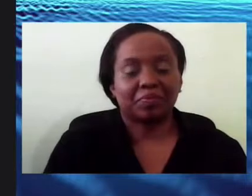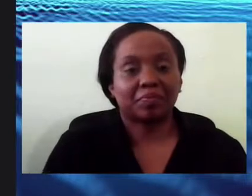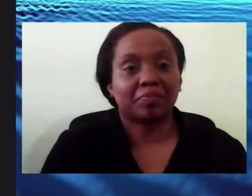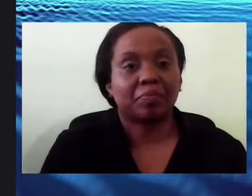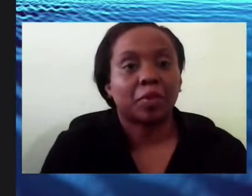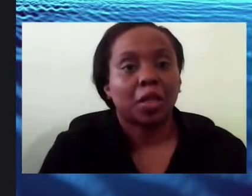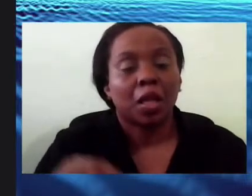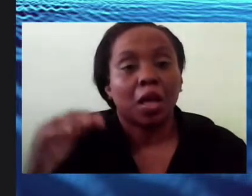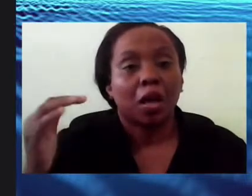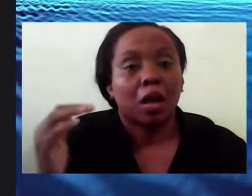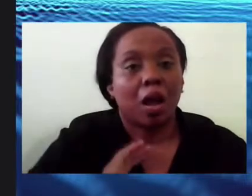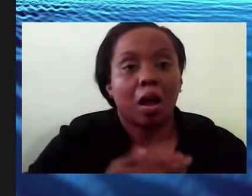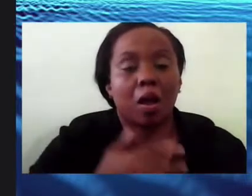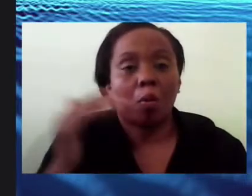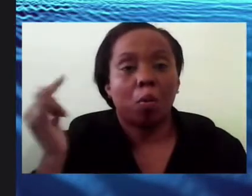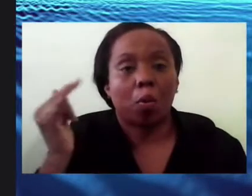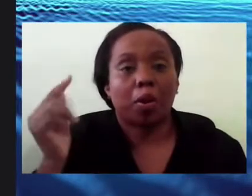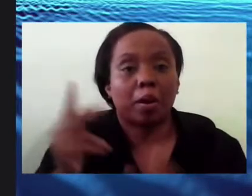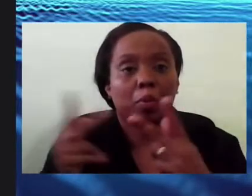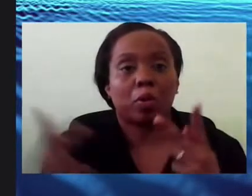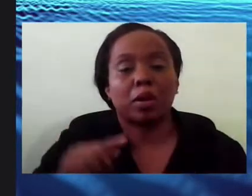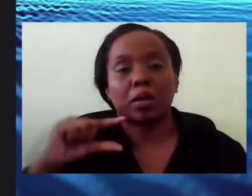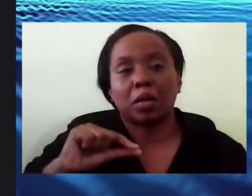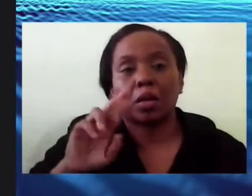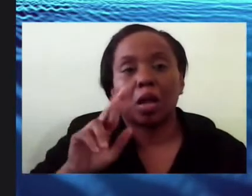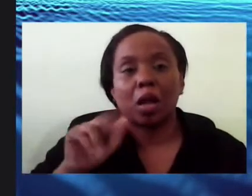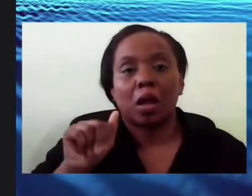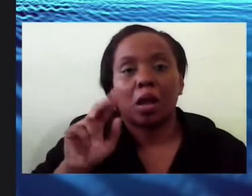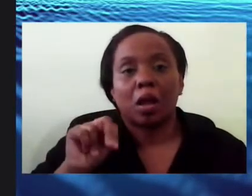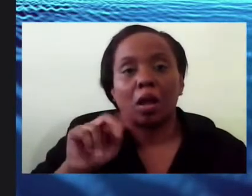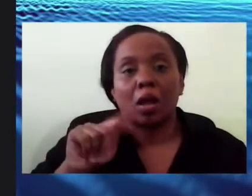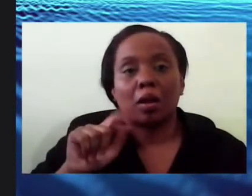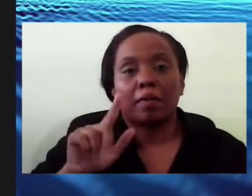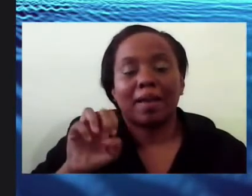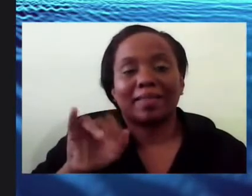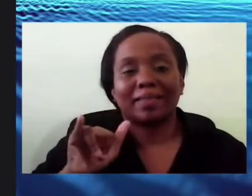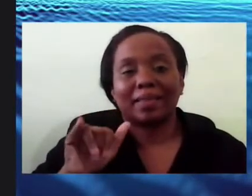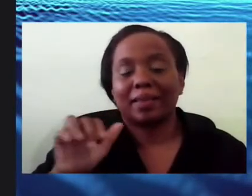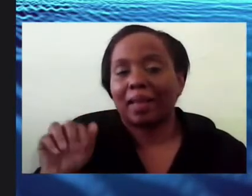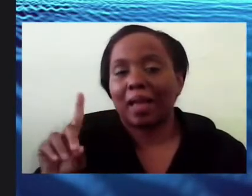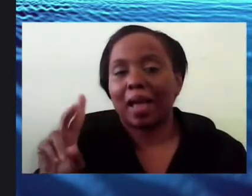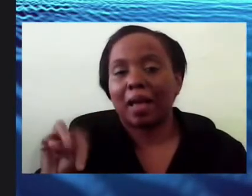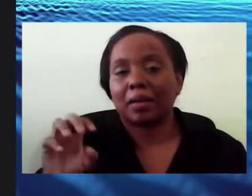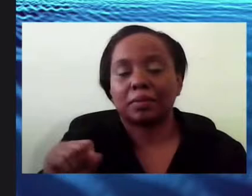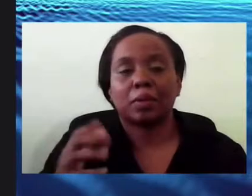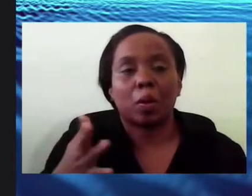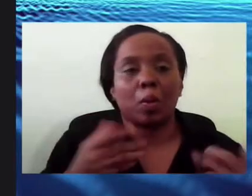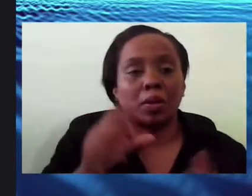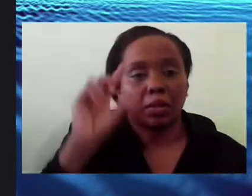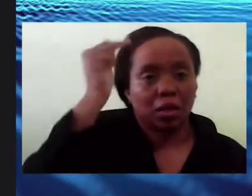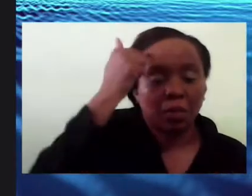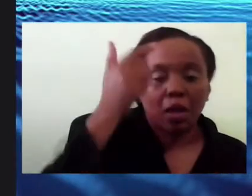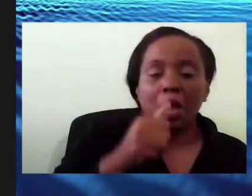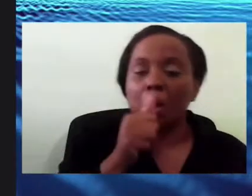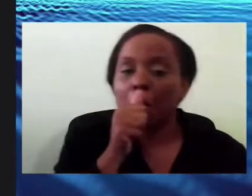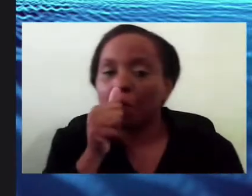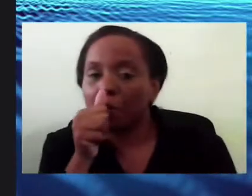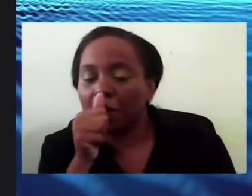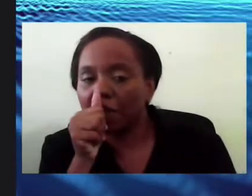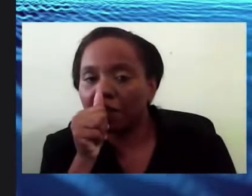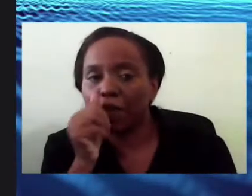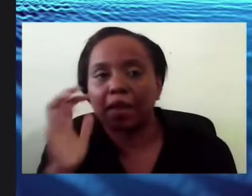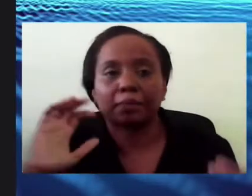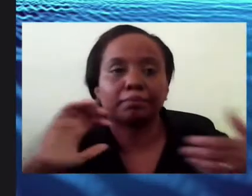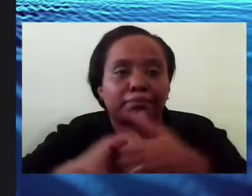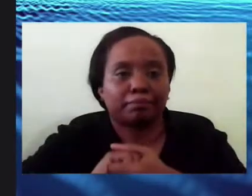partnership. And it had been put on hold when the whole COVID started. And you said the process would resume looking for new partners,